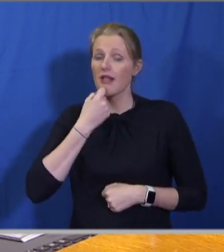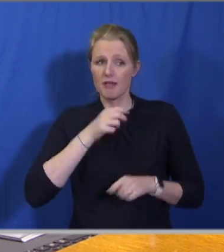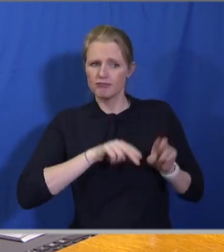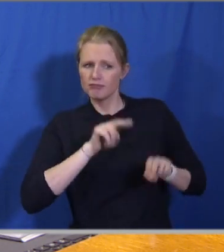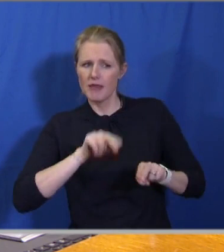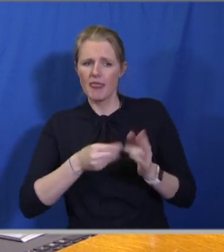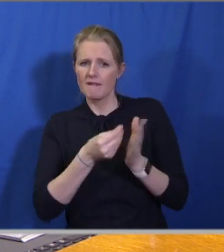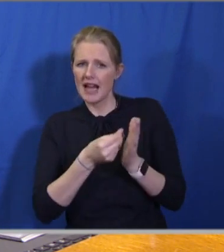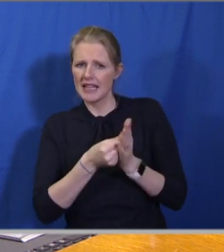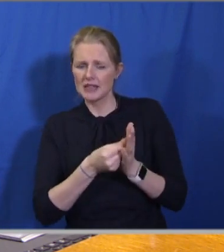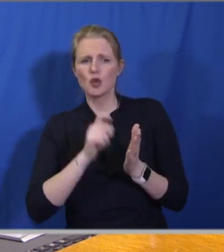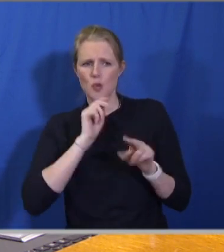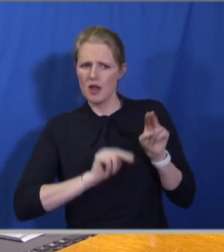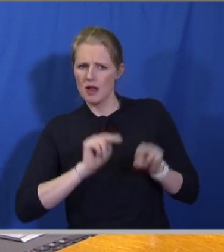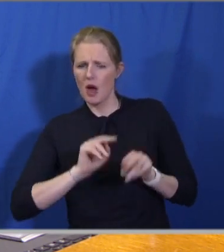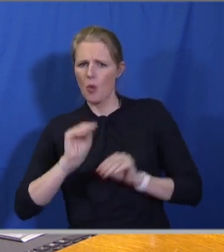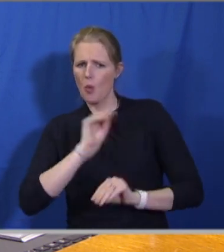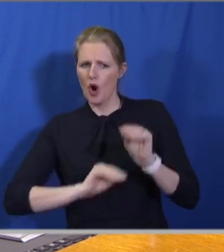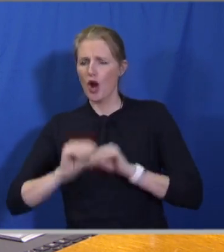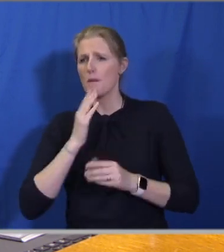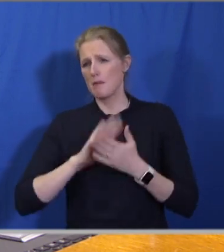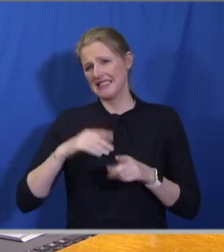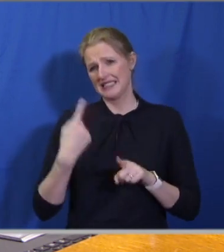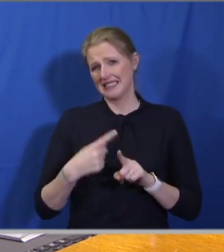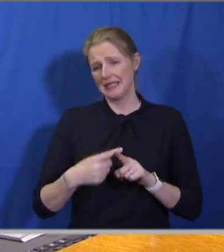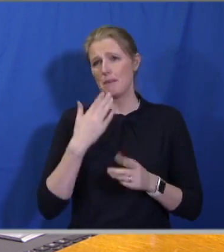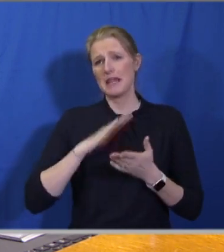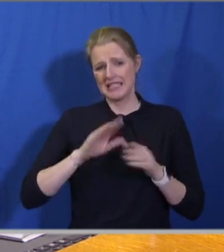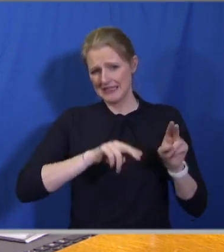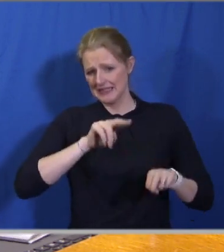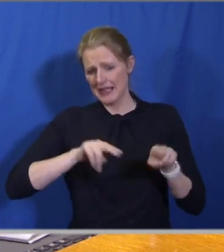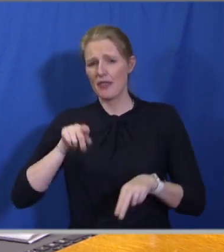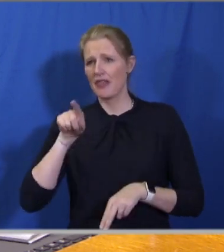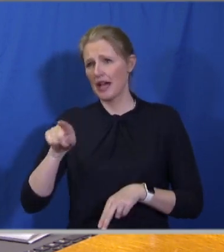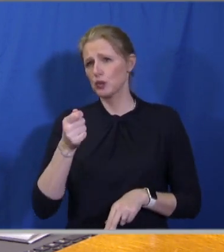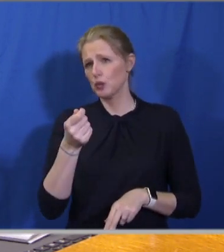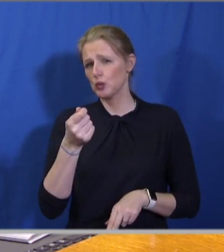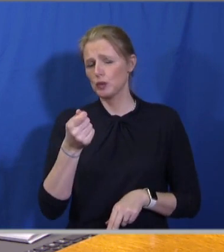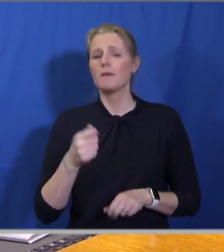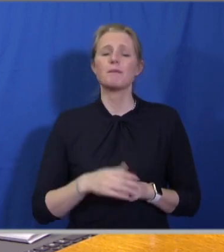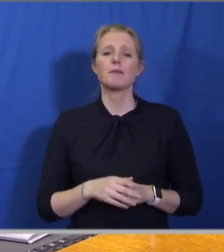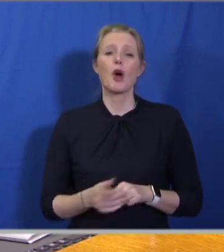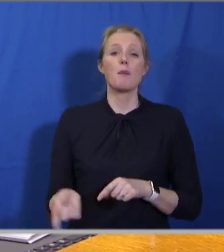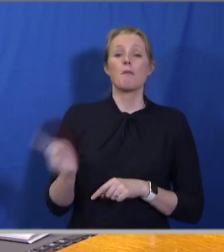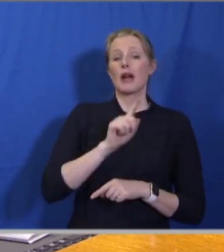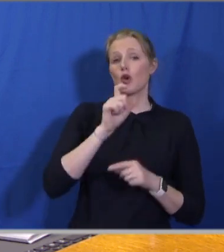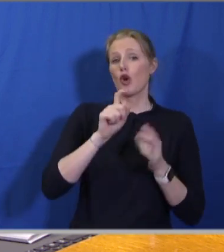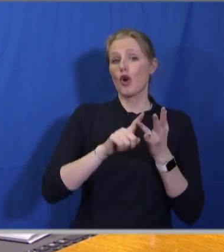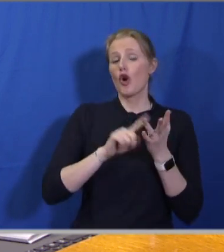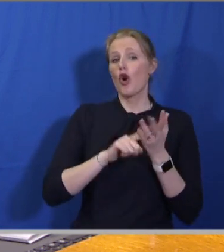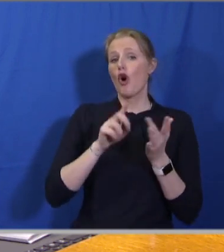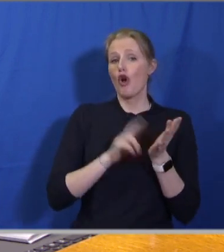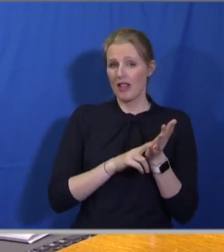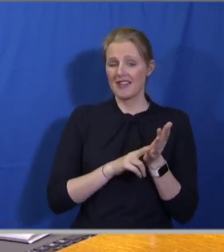be done urgently, just in the circumstances that we're in time-wise. Thank you. So I'm going to move on then. I'm going to go back to Colin, who